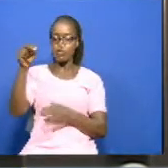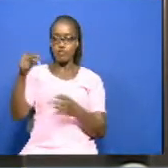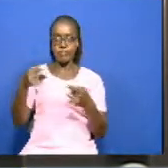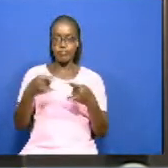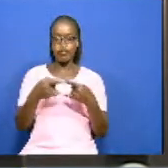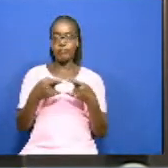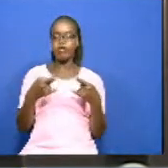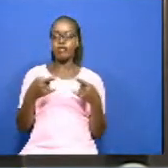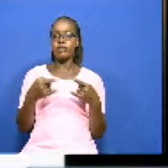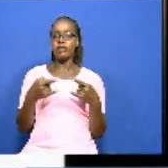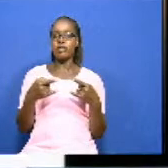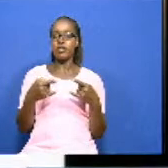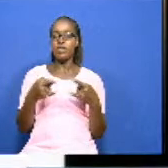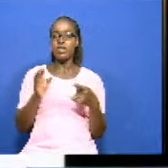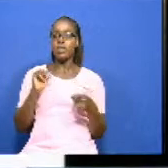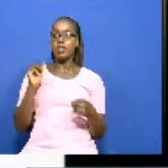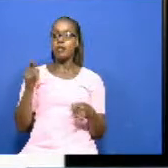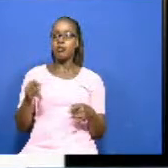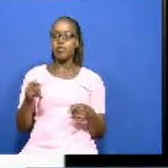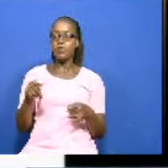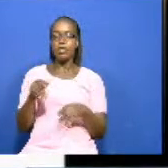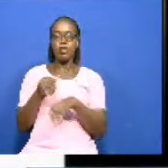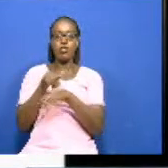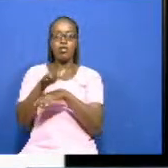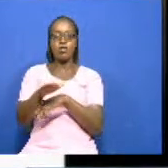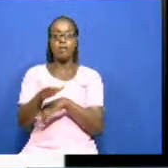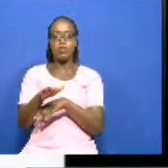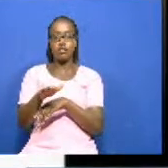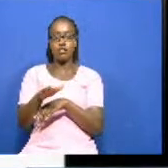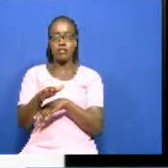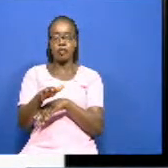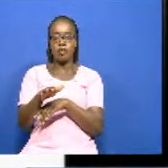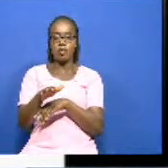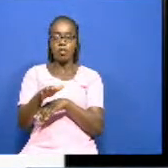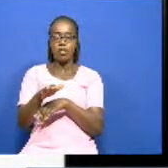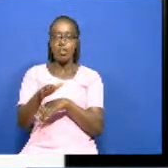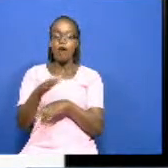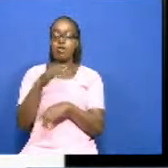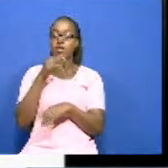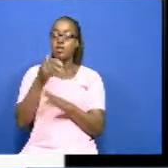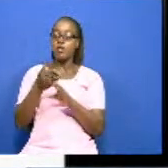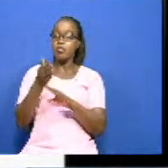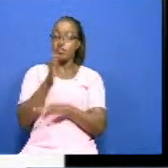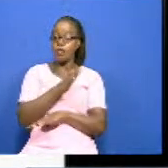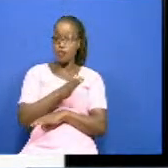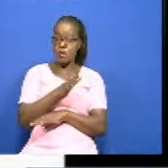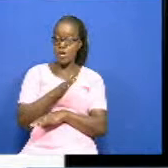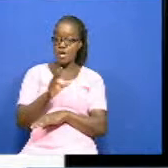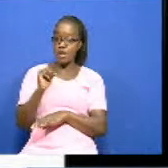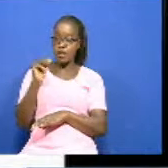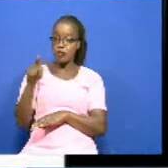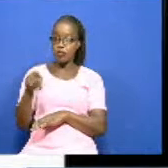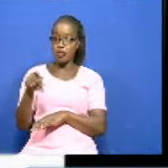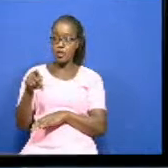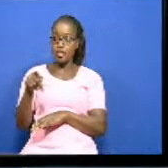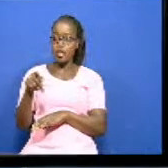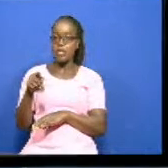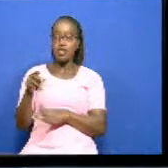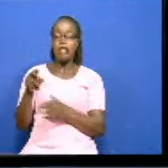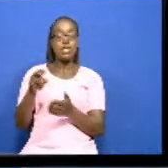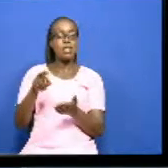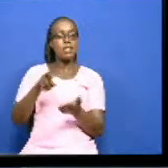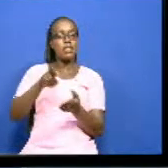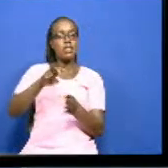Wanjiku Kibe has lost her seat after her predecessor Clement Kungu Waibara moved to the court seeking to have her seat declared